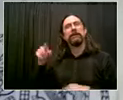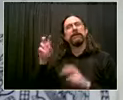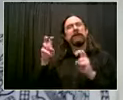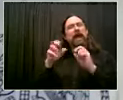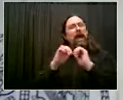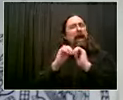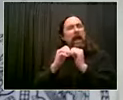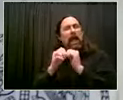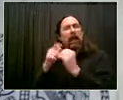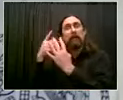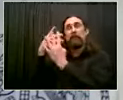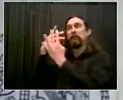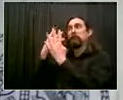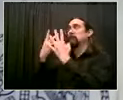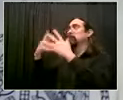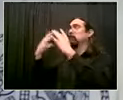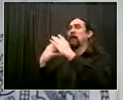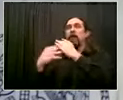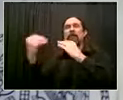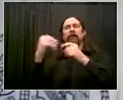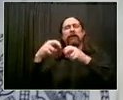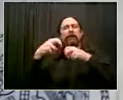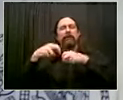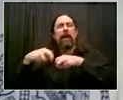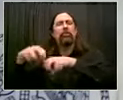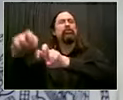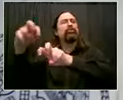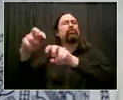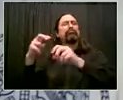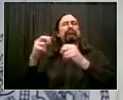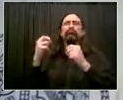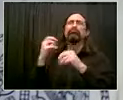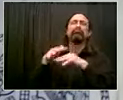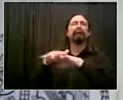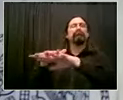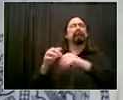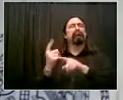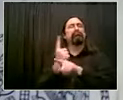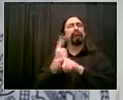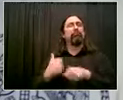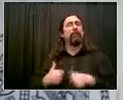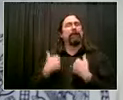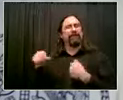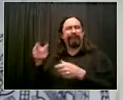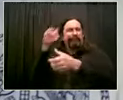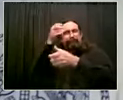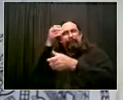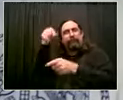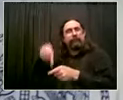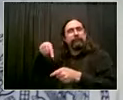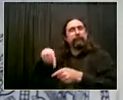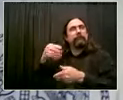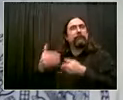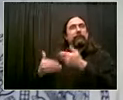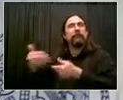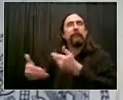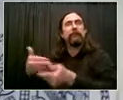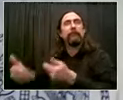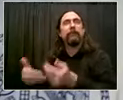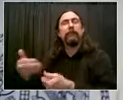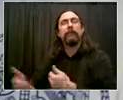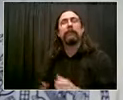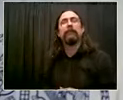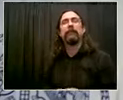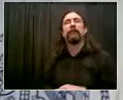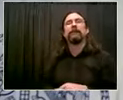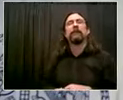society, helping redeem lives, folks who otherwise might have gone astray again and put on a